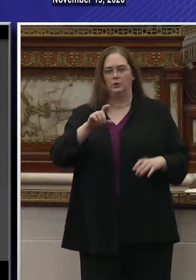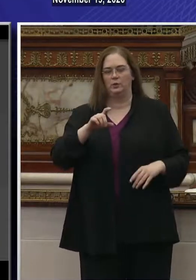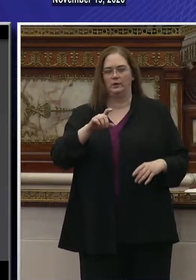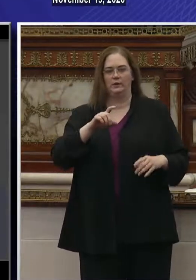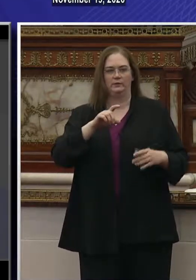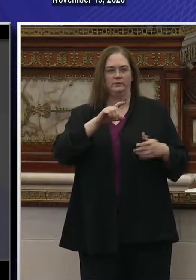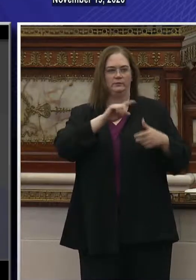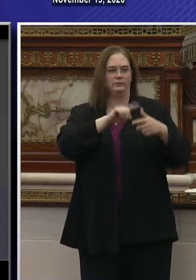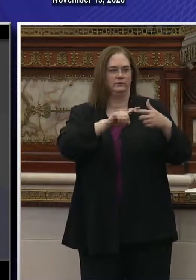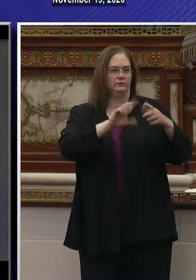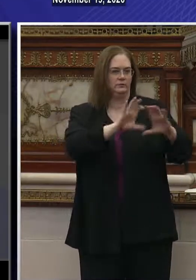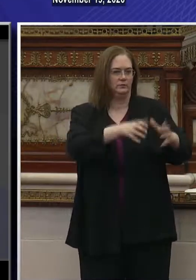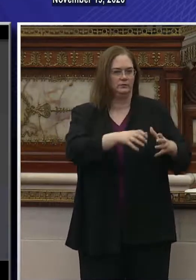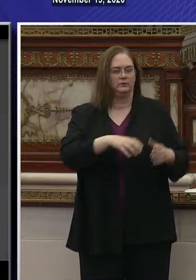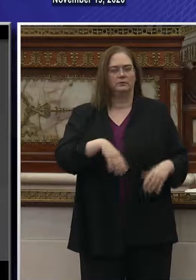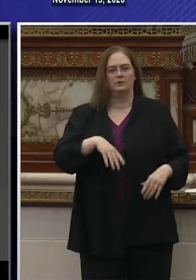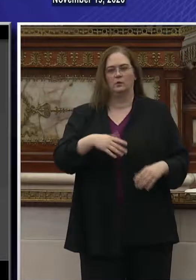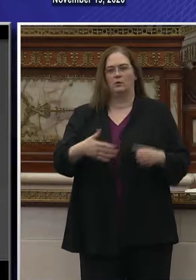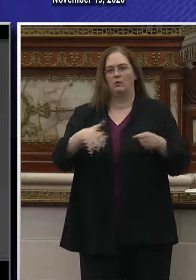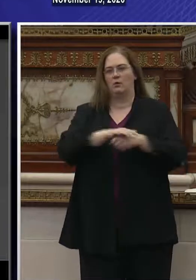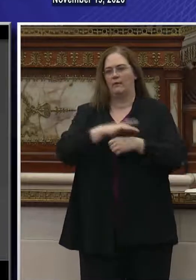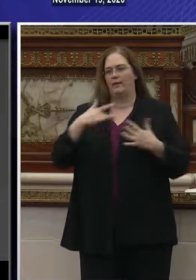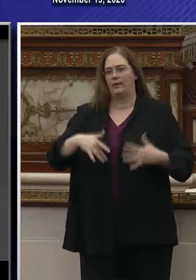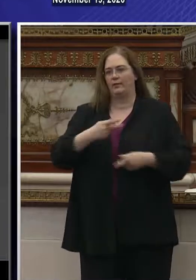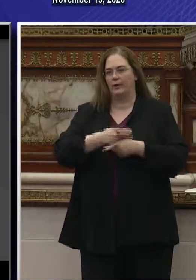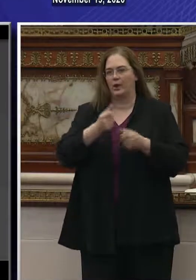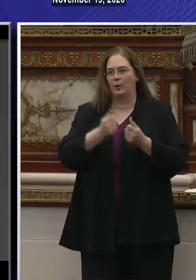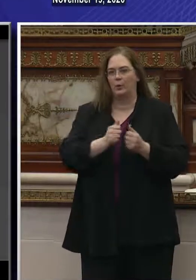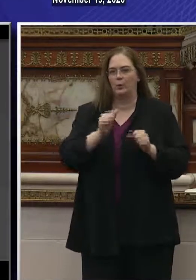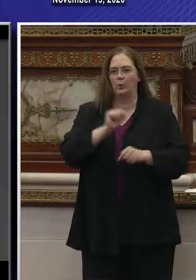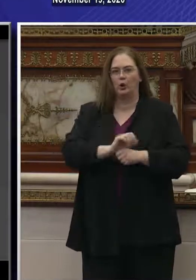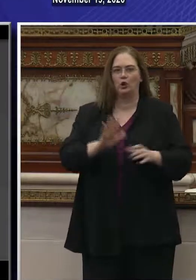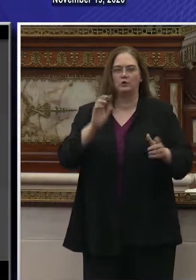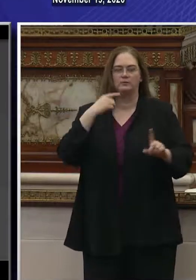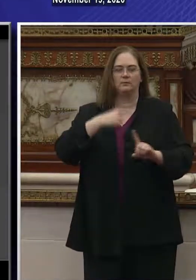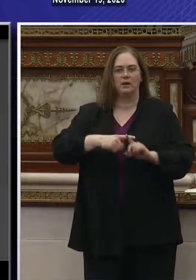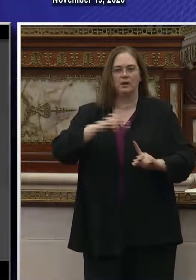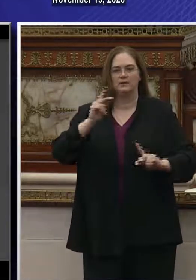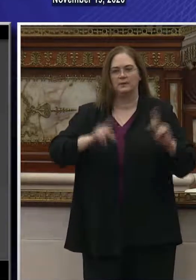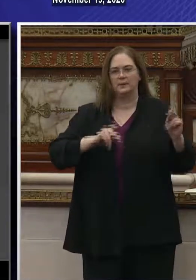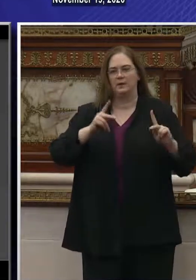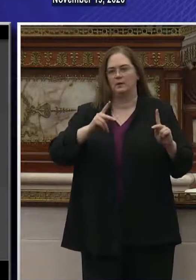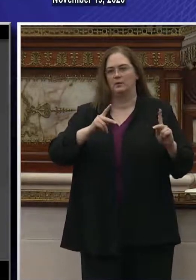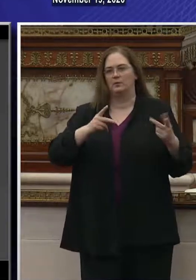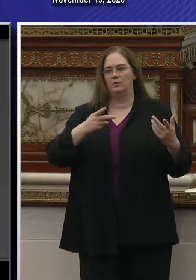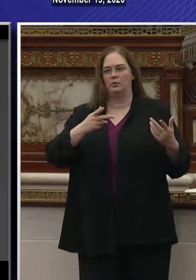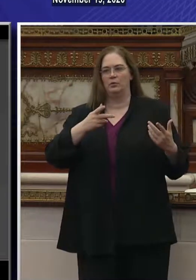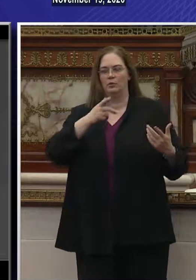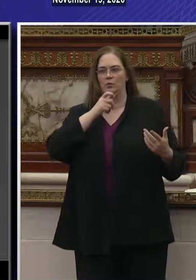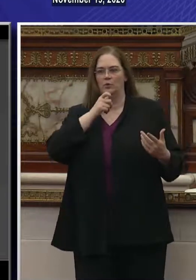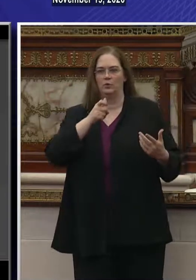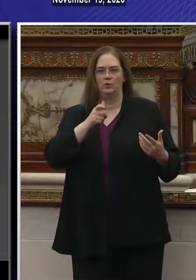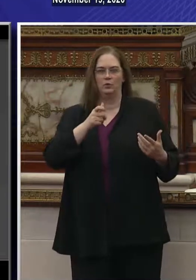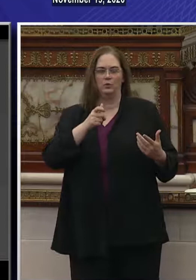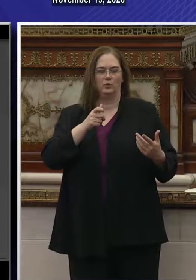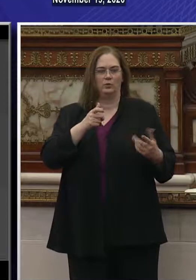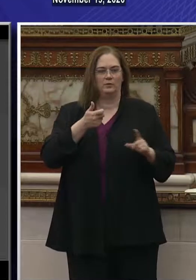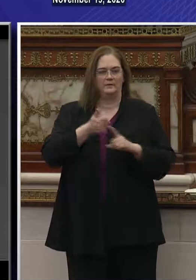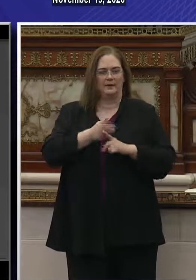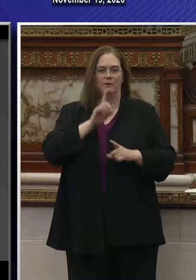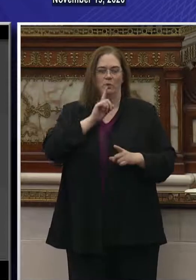Y, and Z. We're going to be covering healthcare workers and those with, disproportionately bad outcomes,